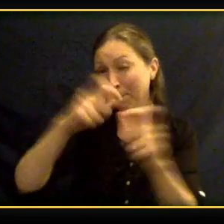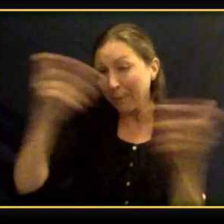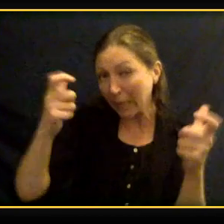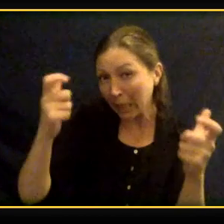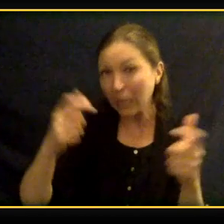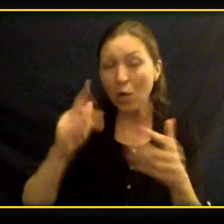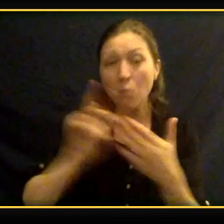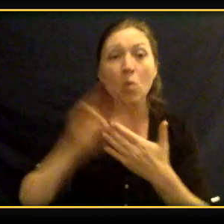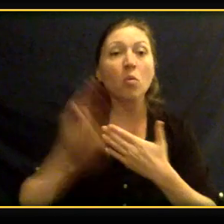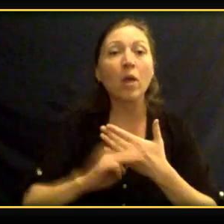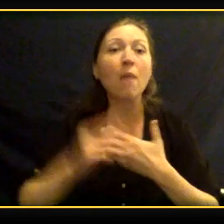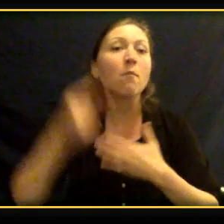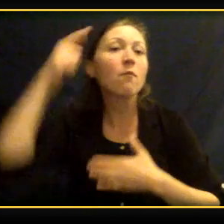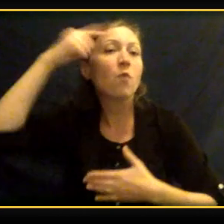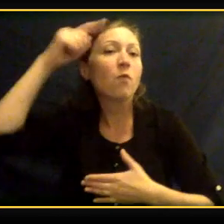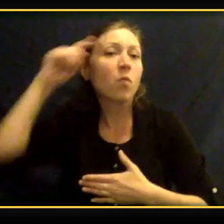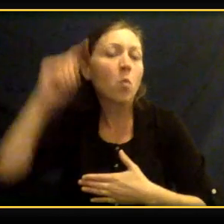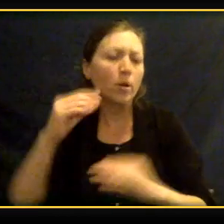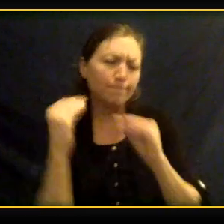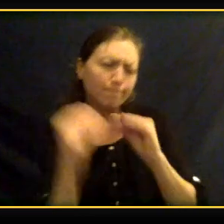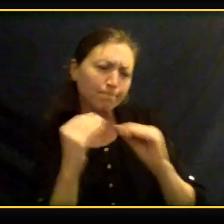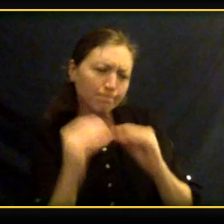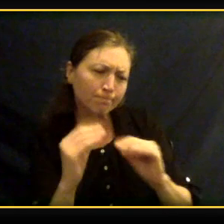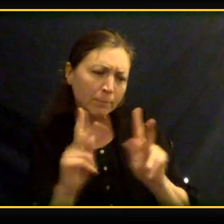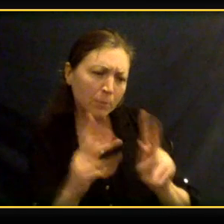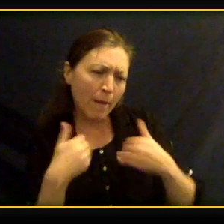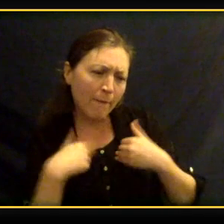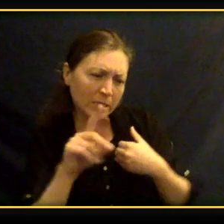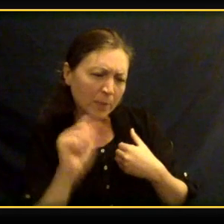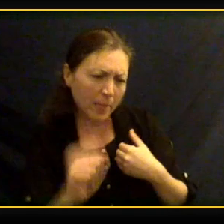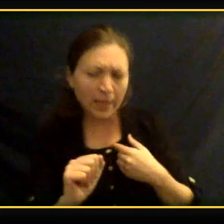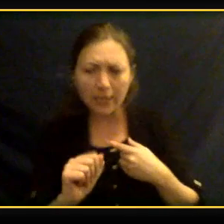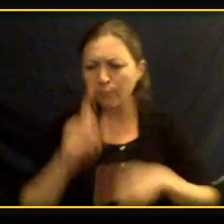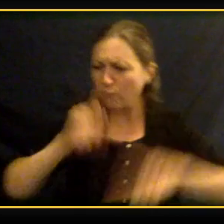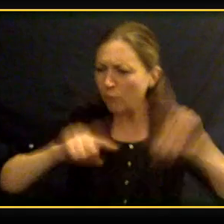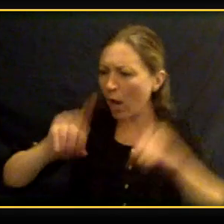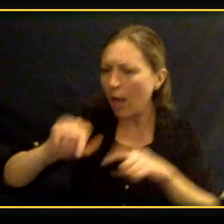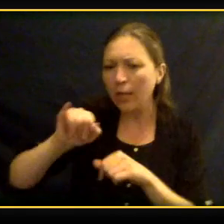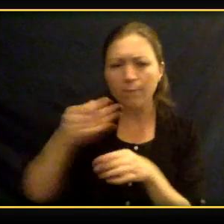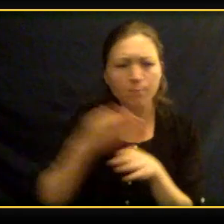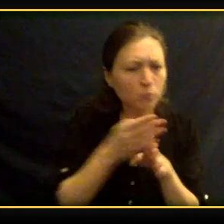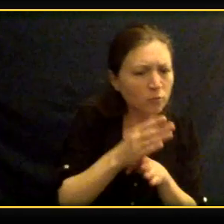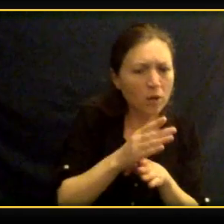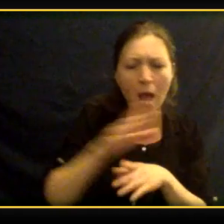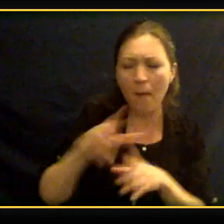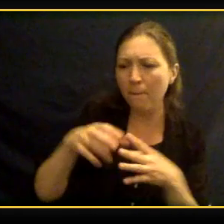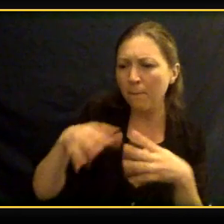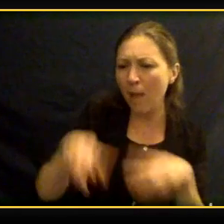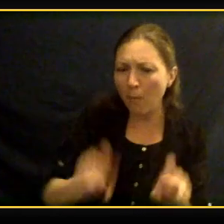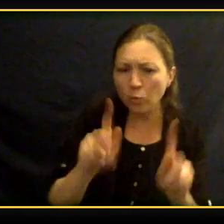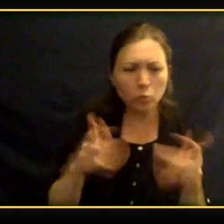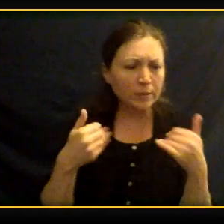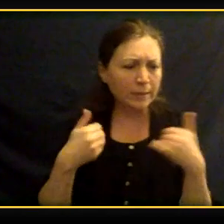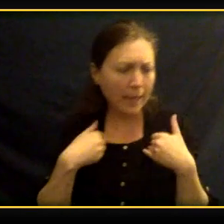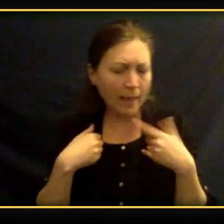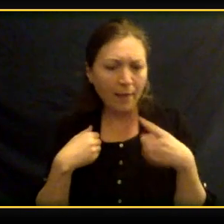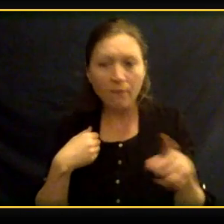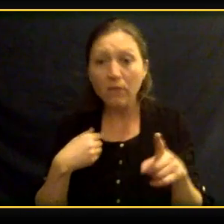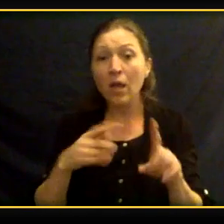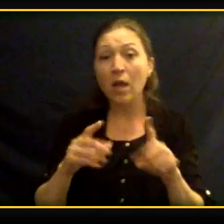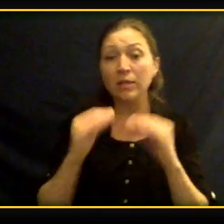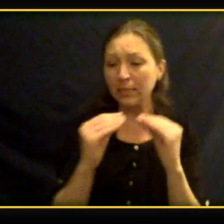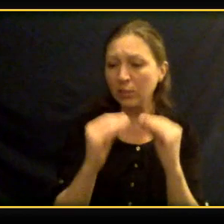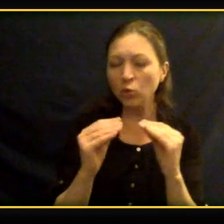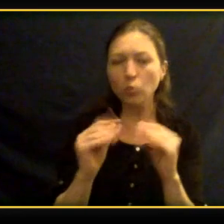teaches students with disabilities about different job opportunities and companies, along with different life skills.